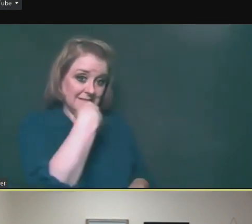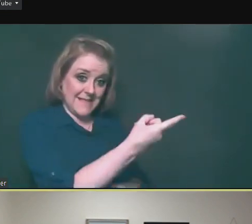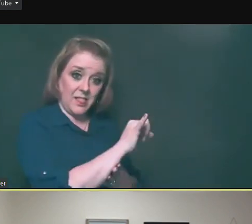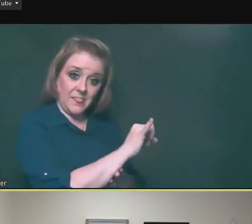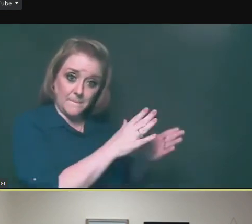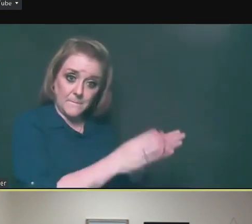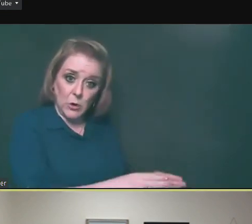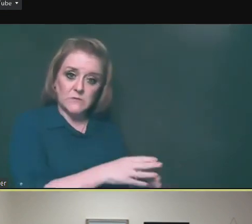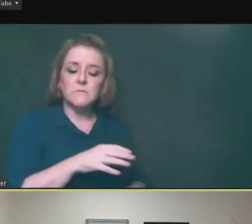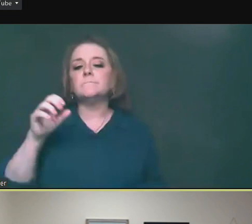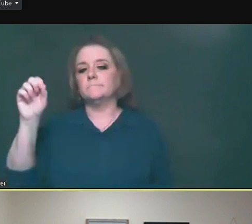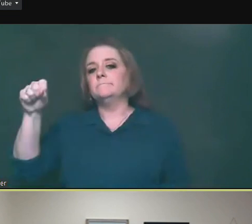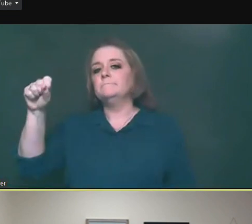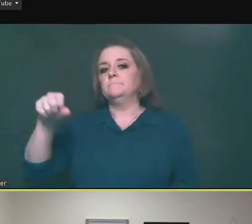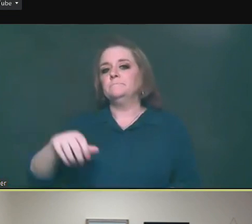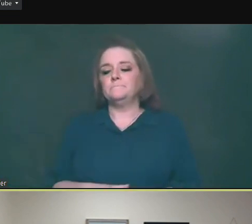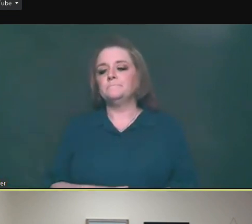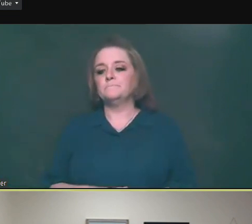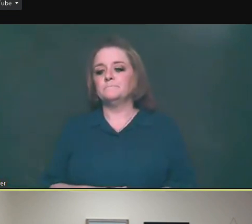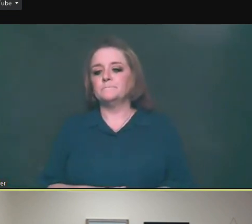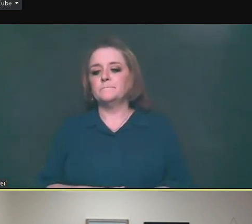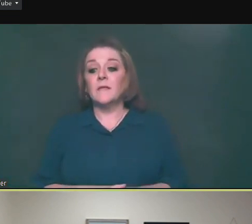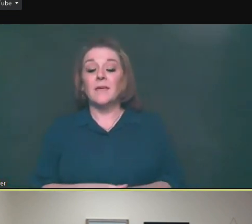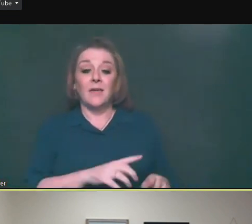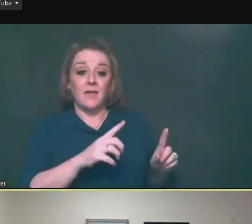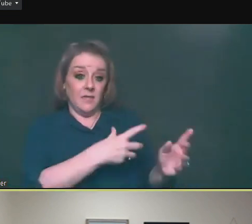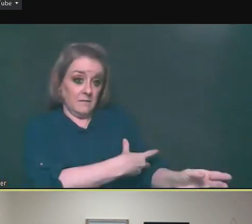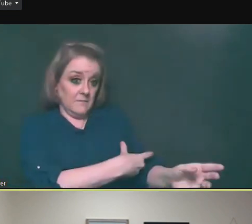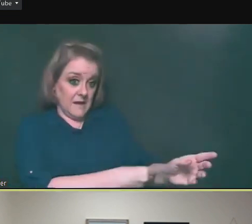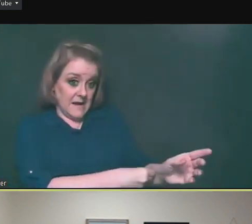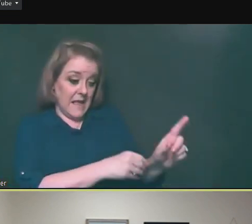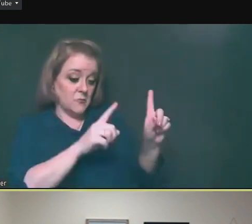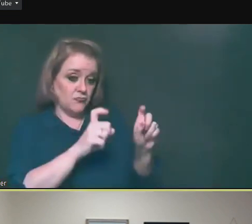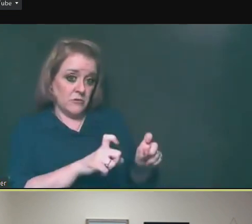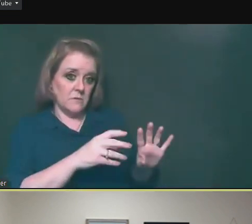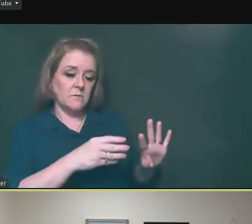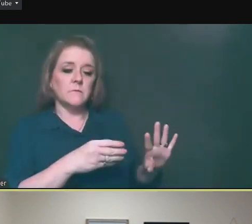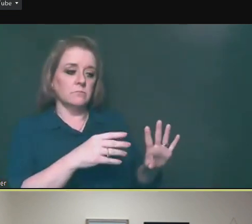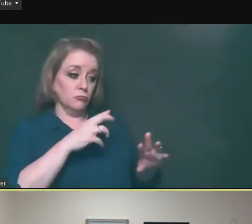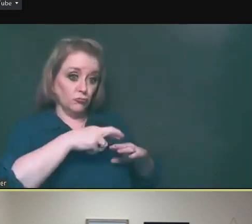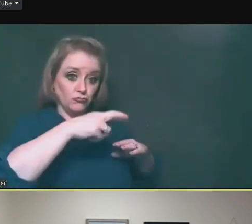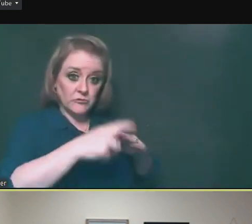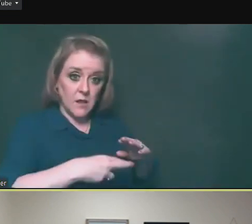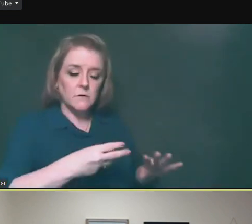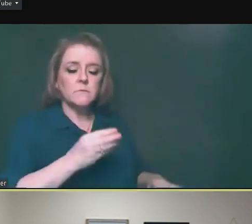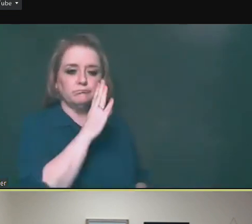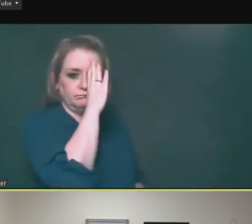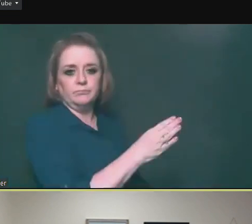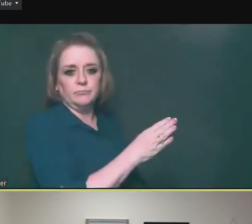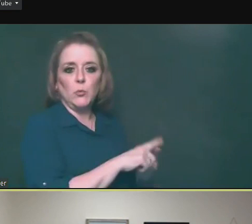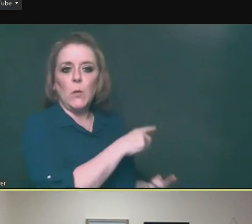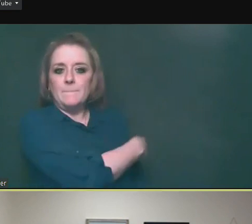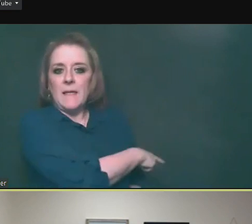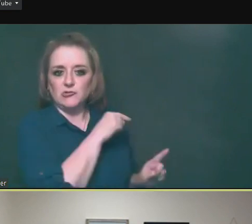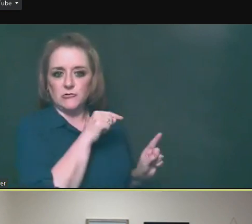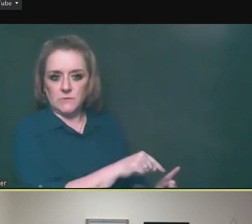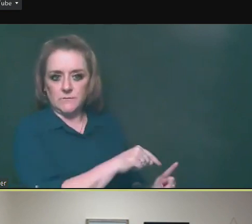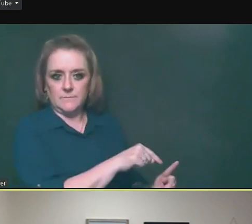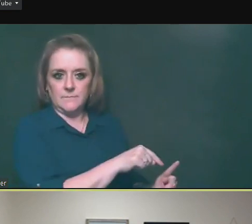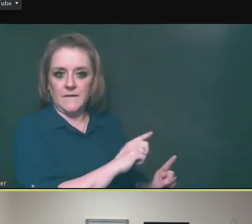Yes, so the test results are given to the patient first, but that antibody testing